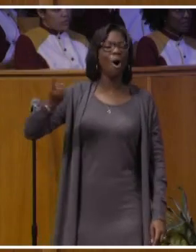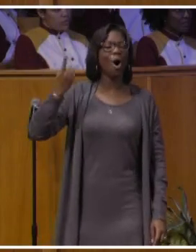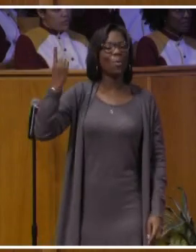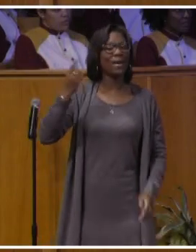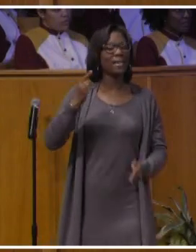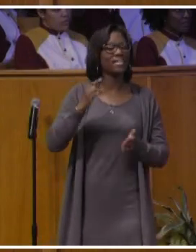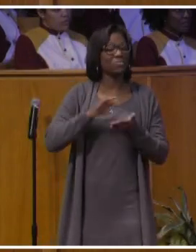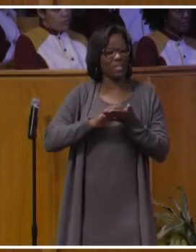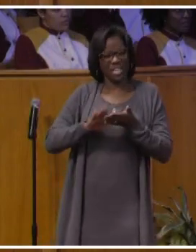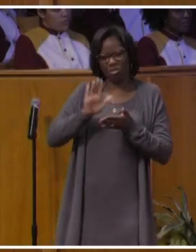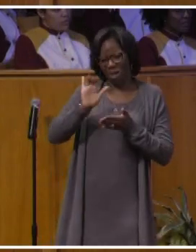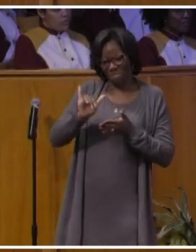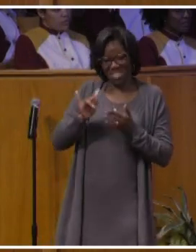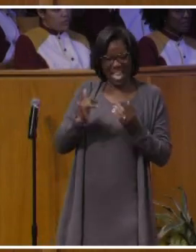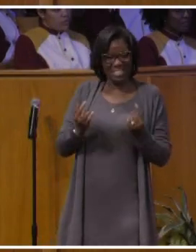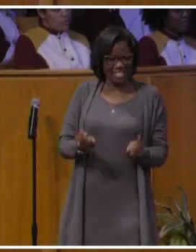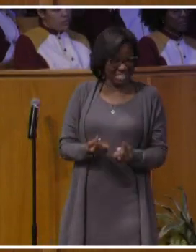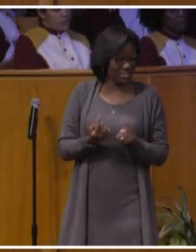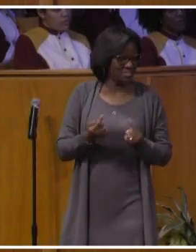forgive you of the sin.